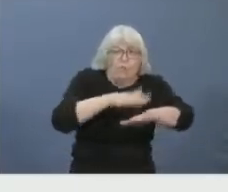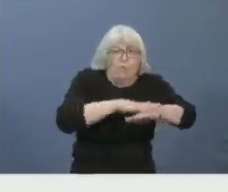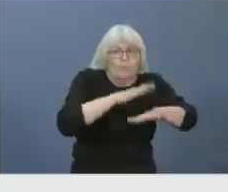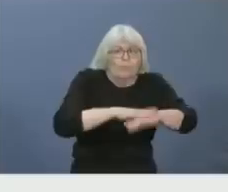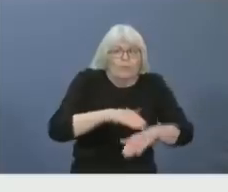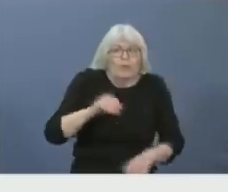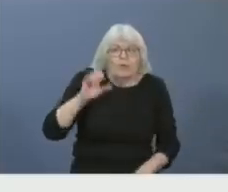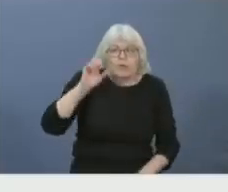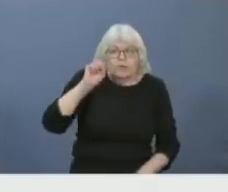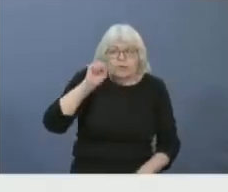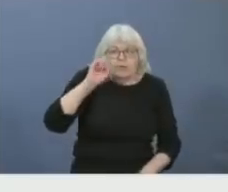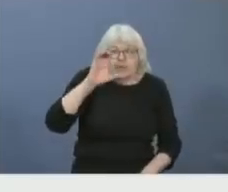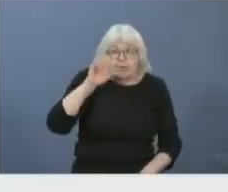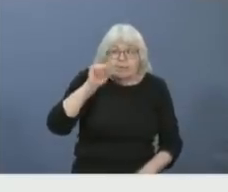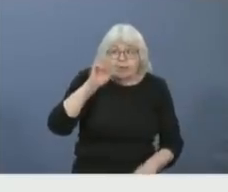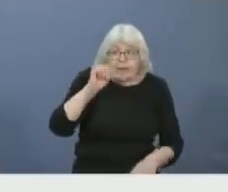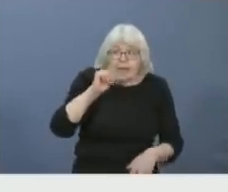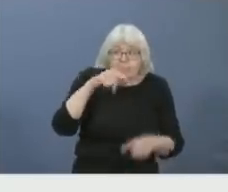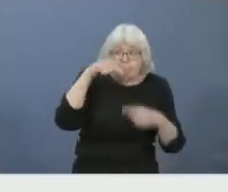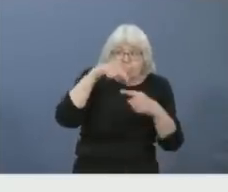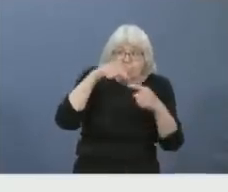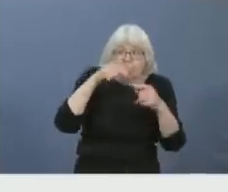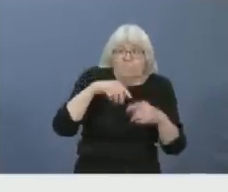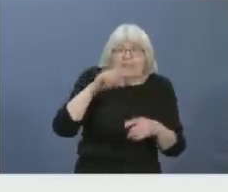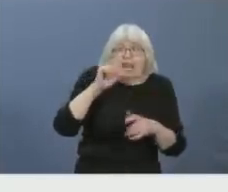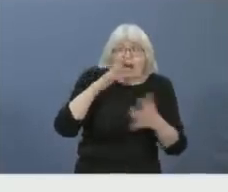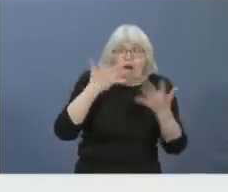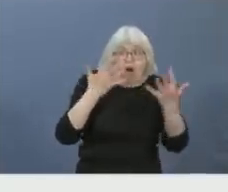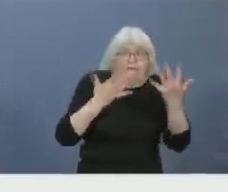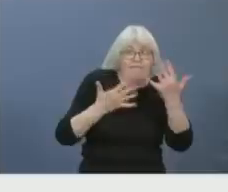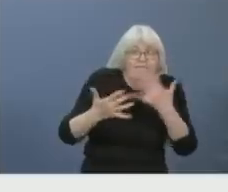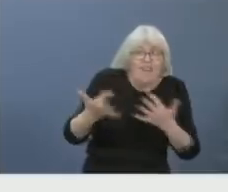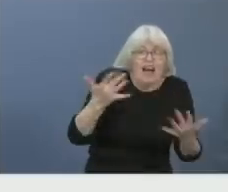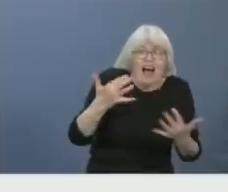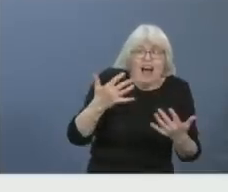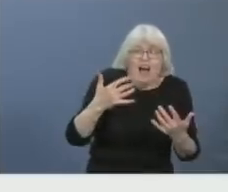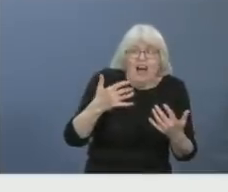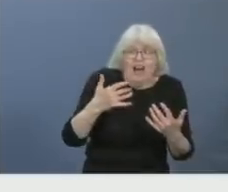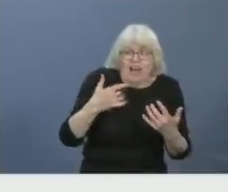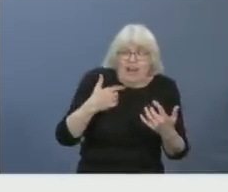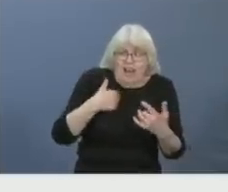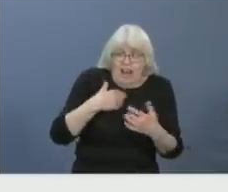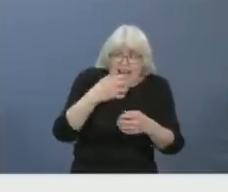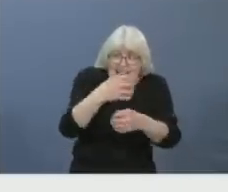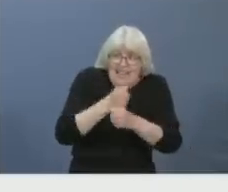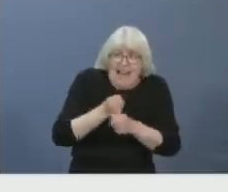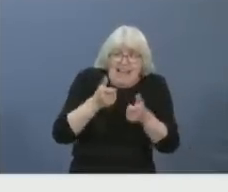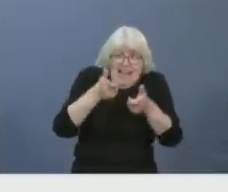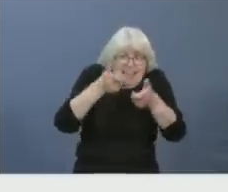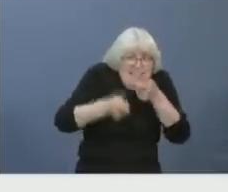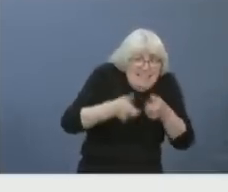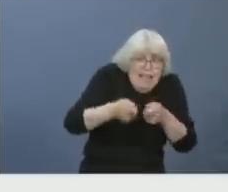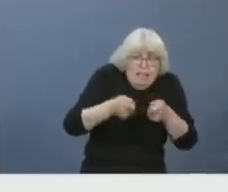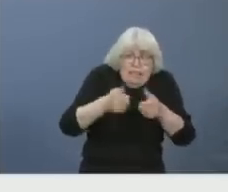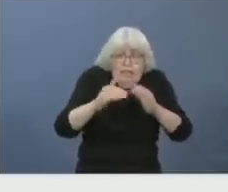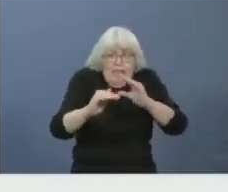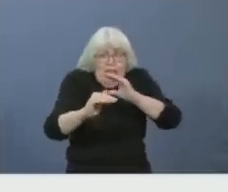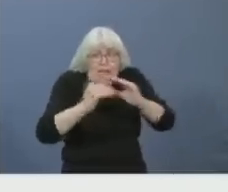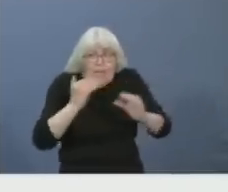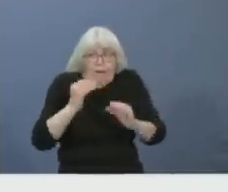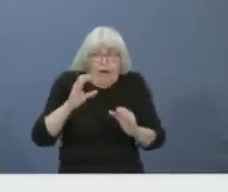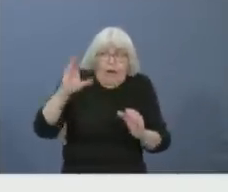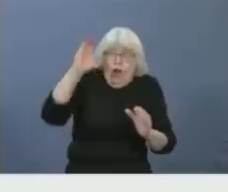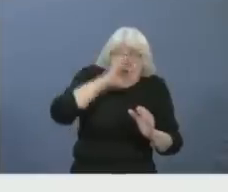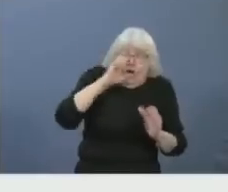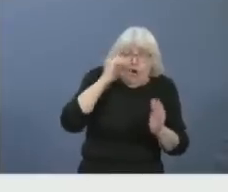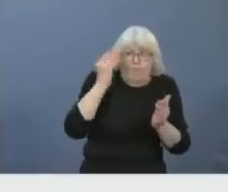to wildfire financial relief. If you receive a text message, email, or phone call from someone looking for money, it's likely a